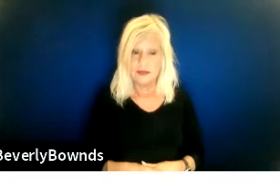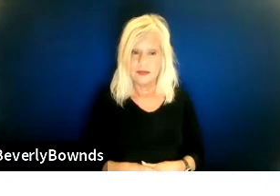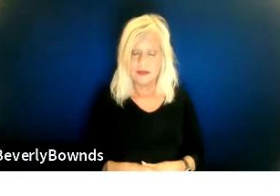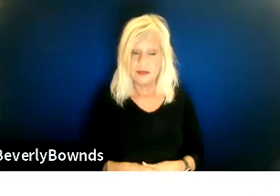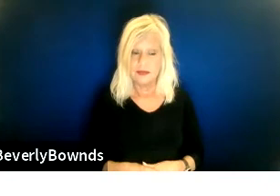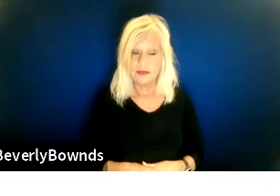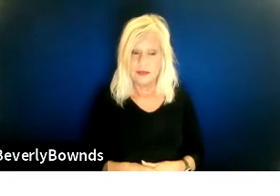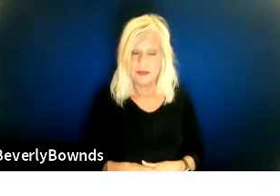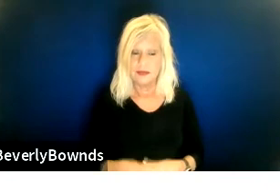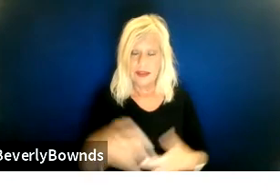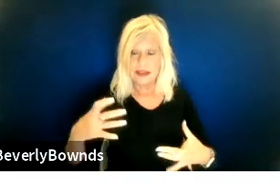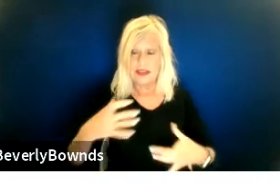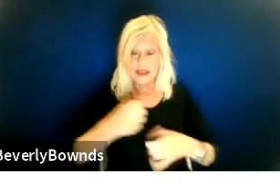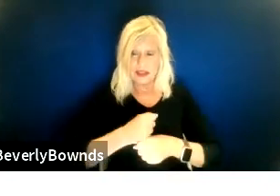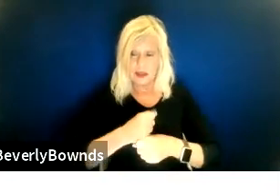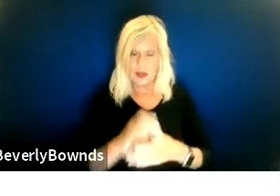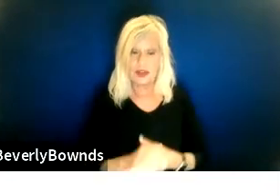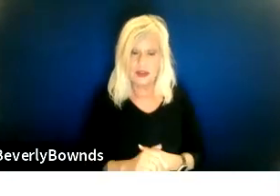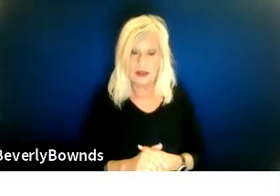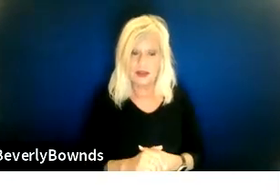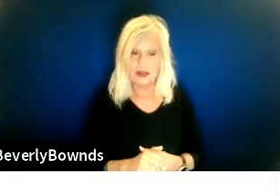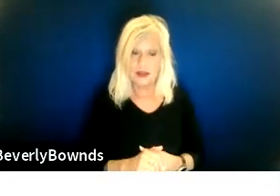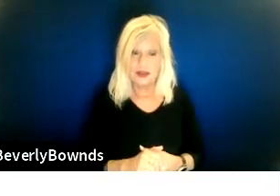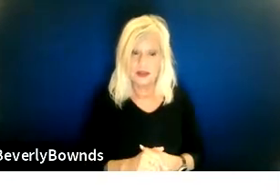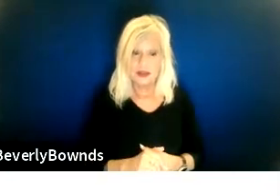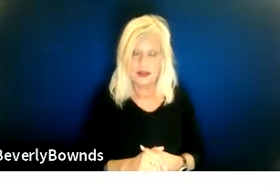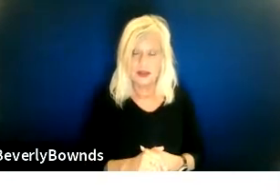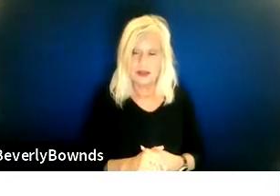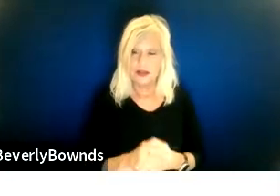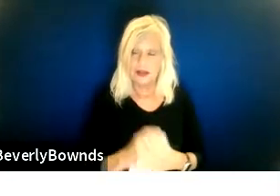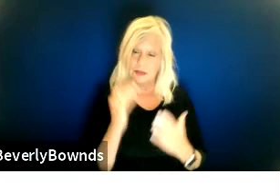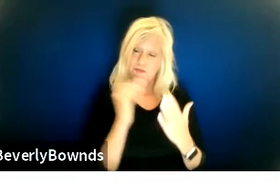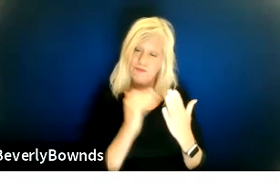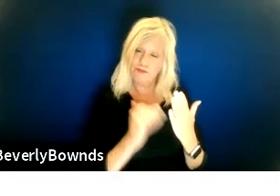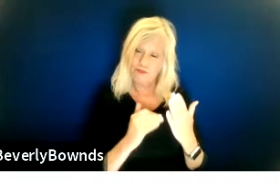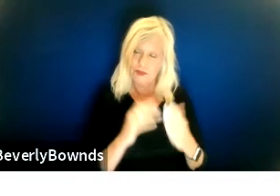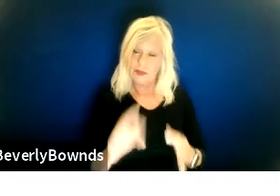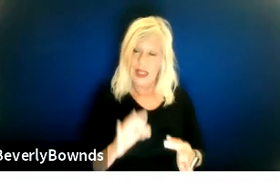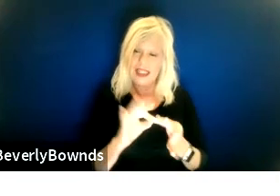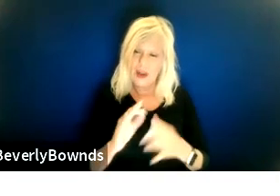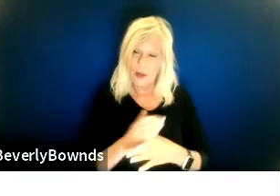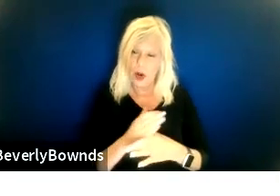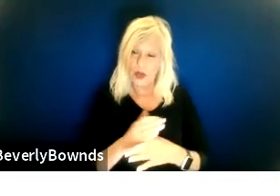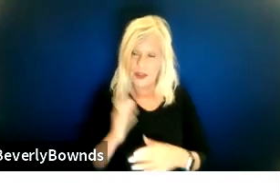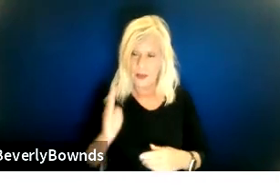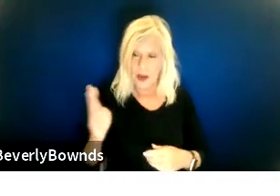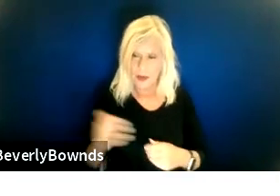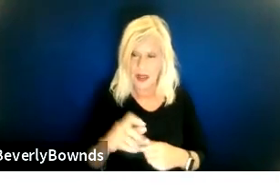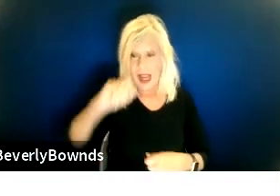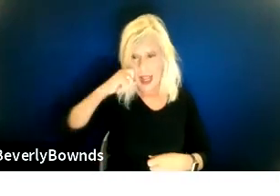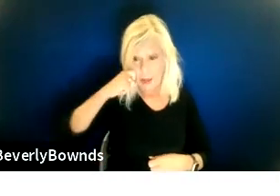And so in summary, this is an outline of the ideal strategic partners for this project. So you have